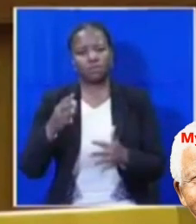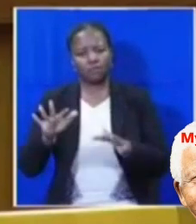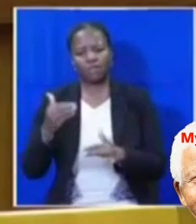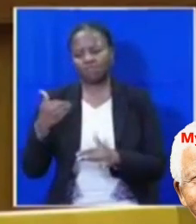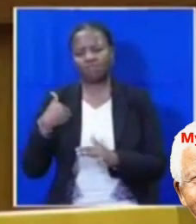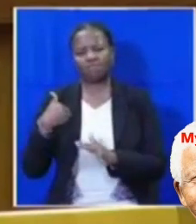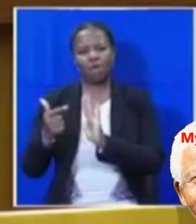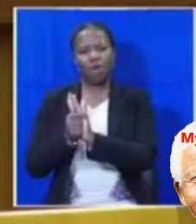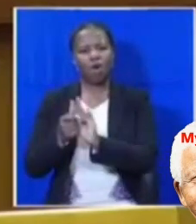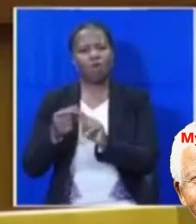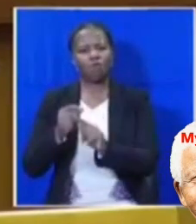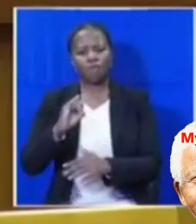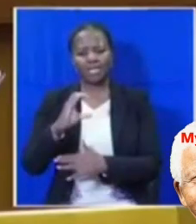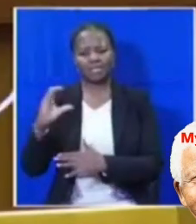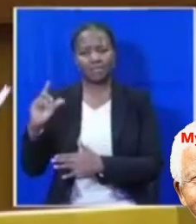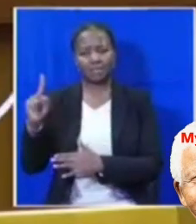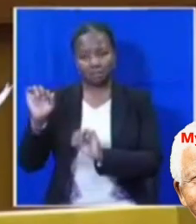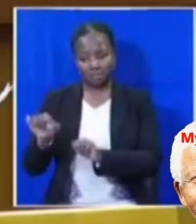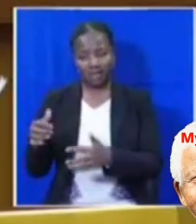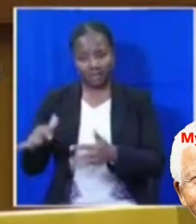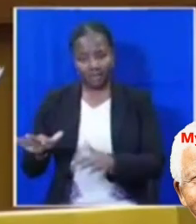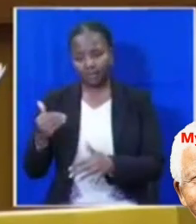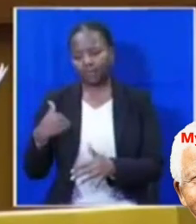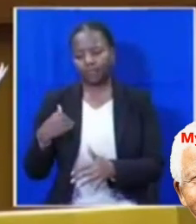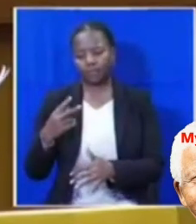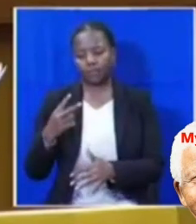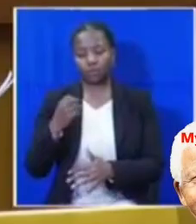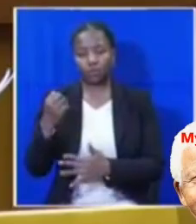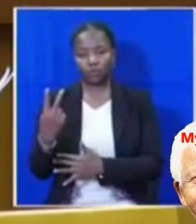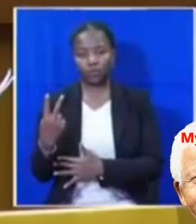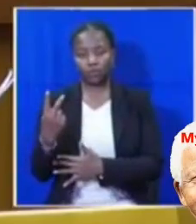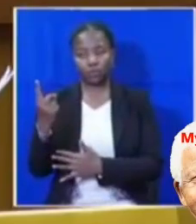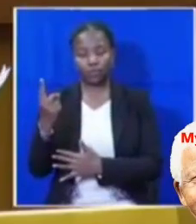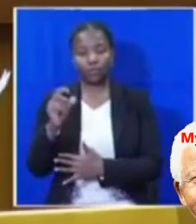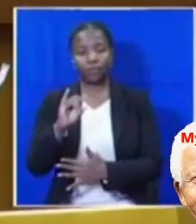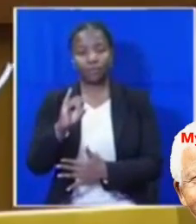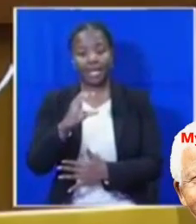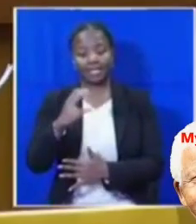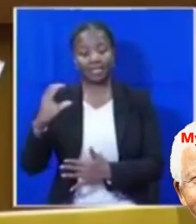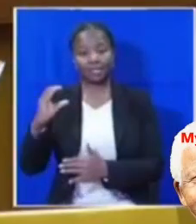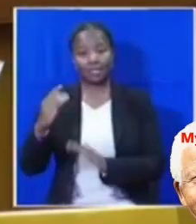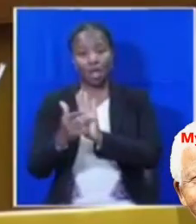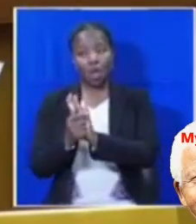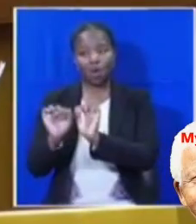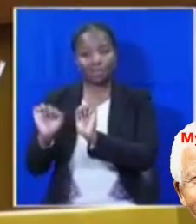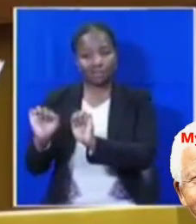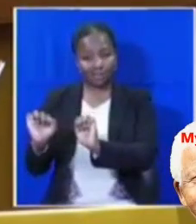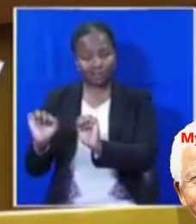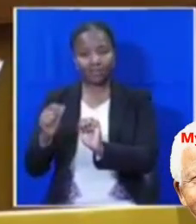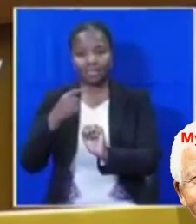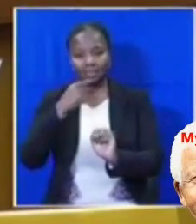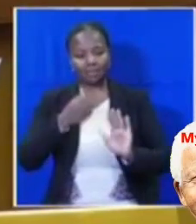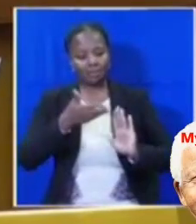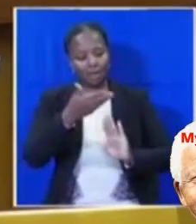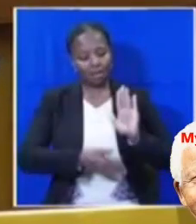implementation legislation in 2002. The Rome Statute of the International Criminal Court provides in Article